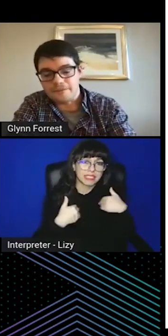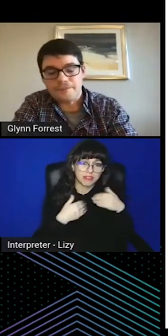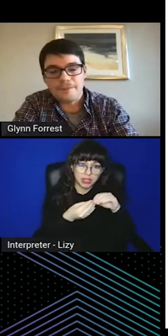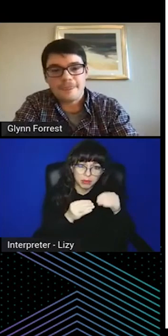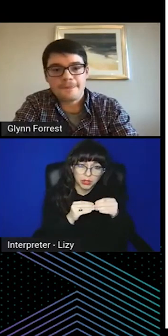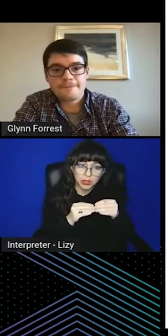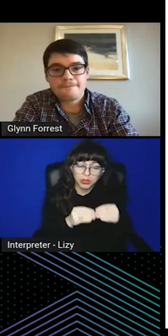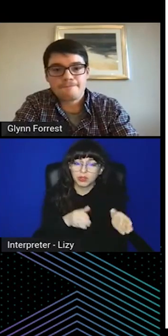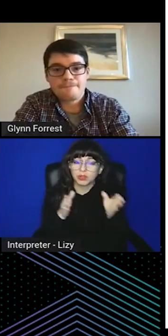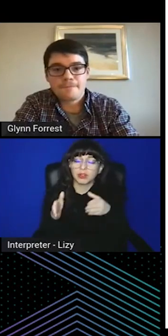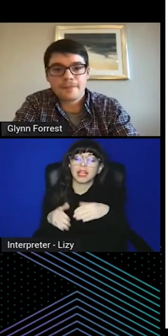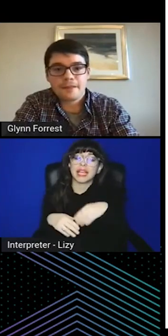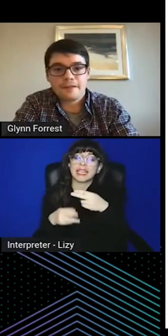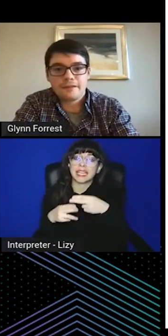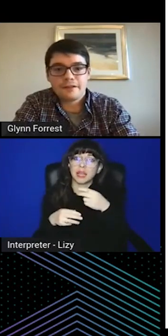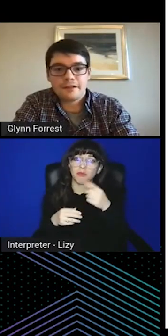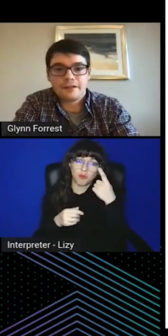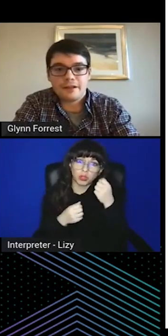string.